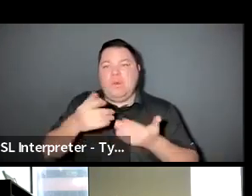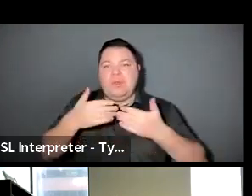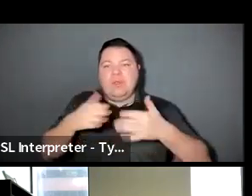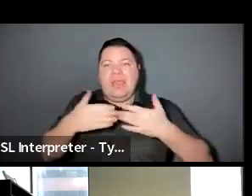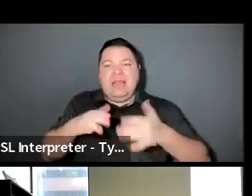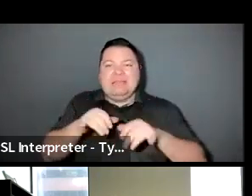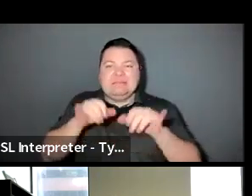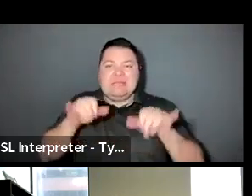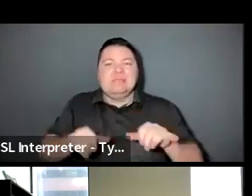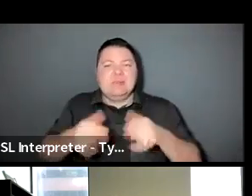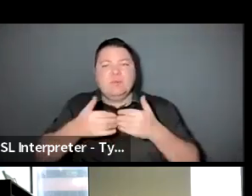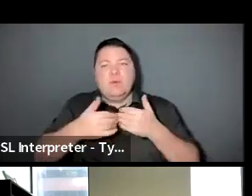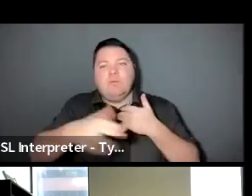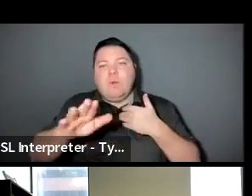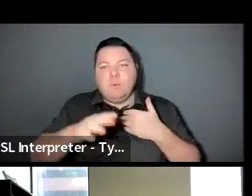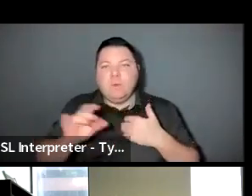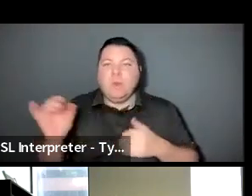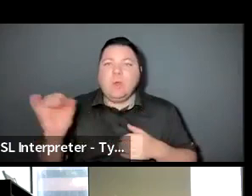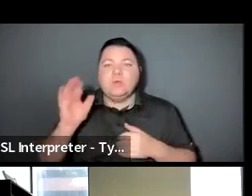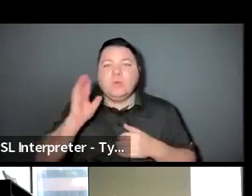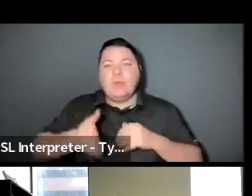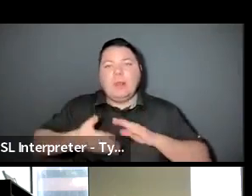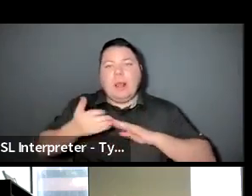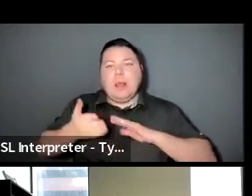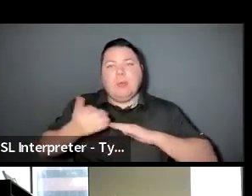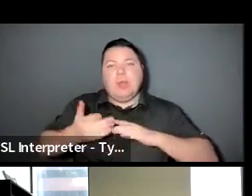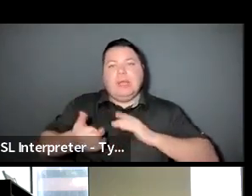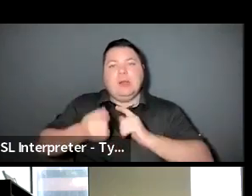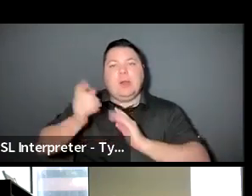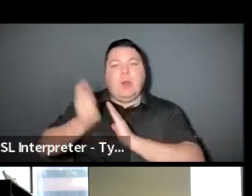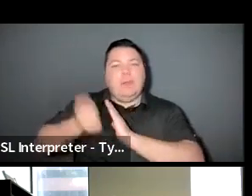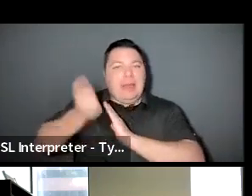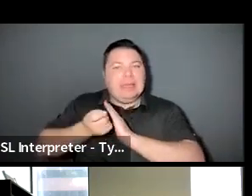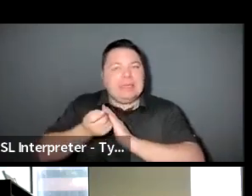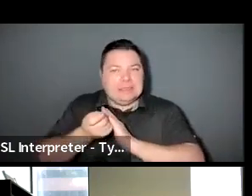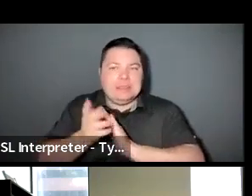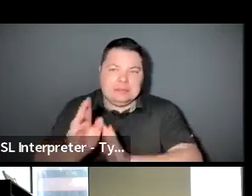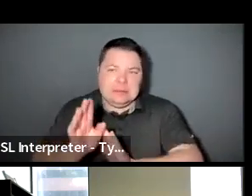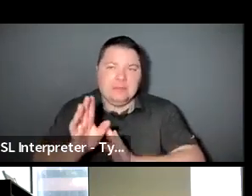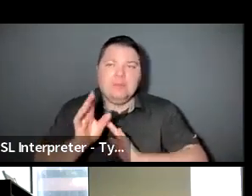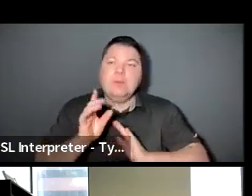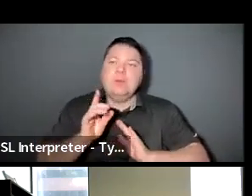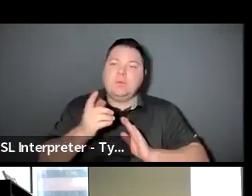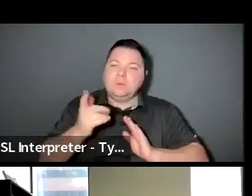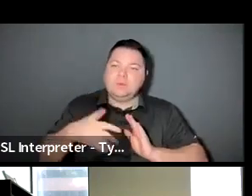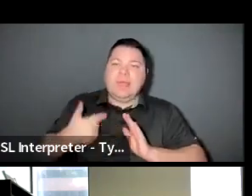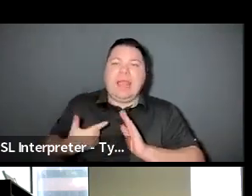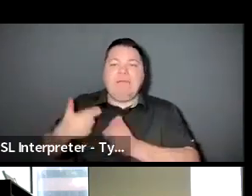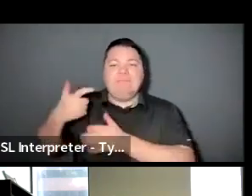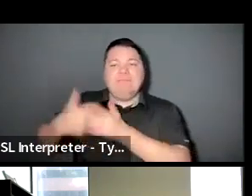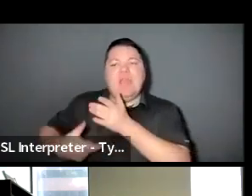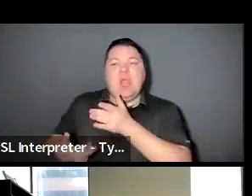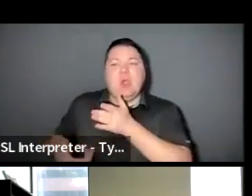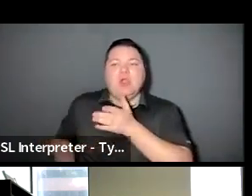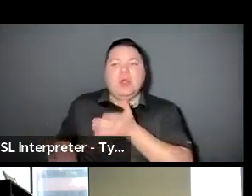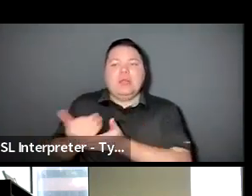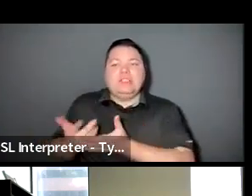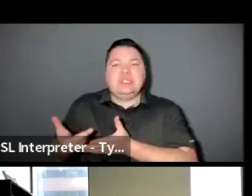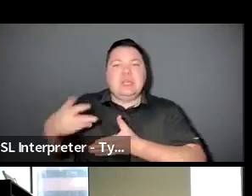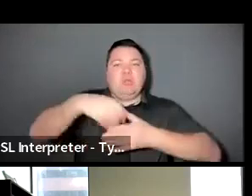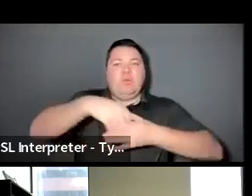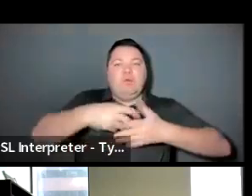systems moving forward, although they will operate autonomously. Once we have fare collection integration, they will be under